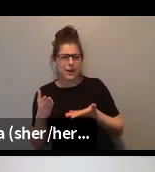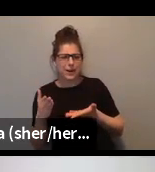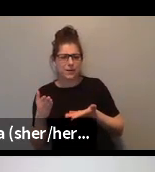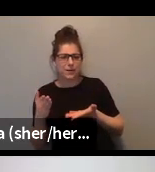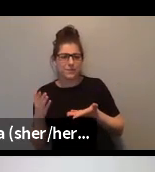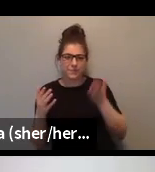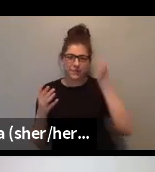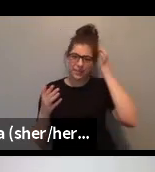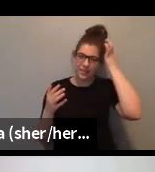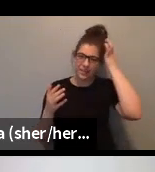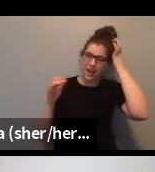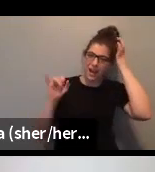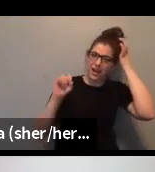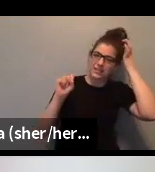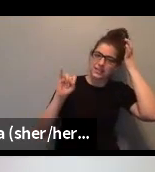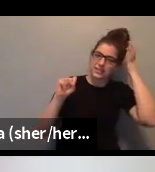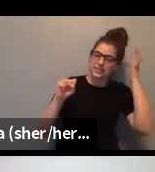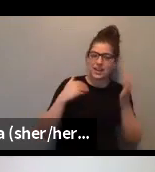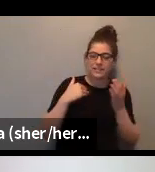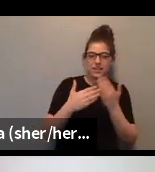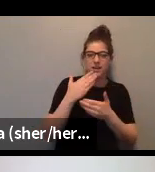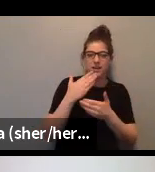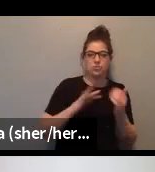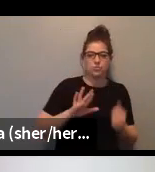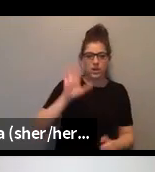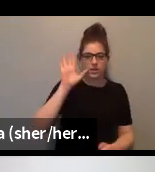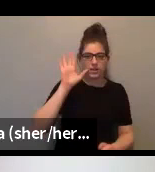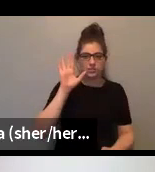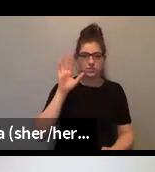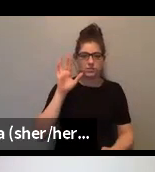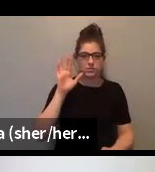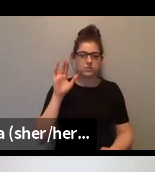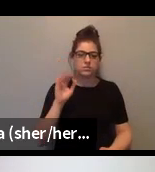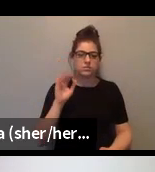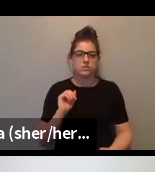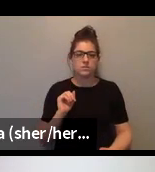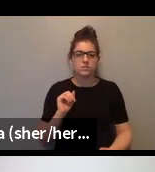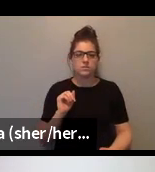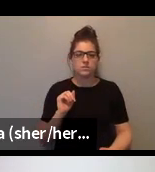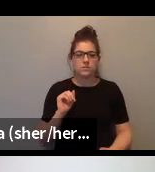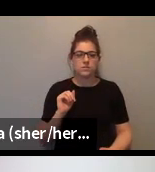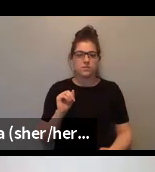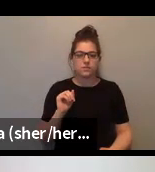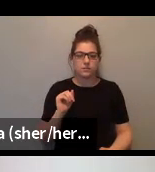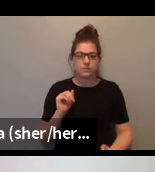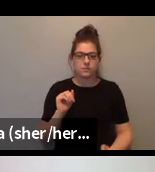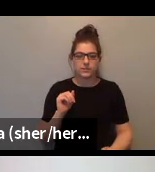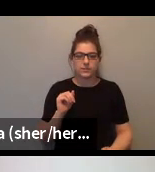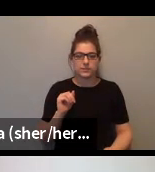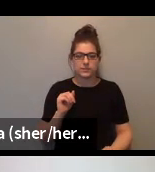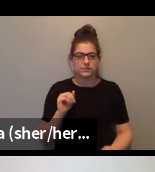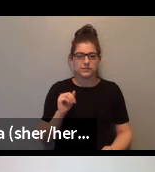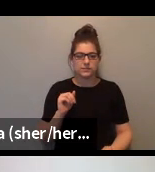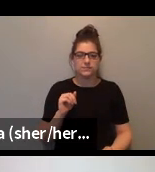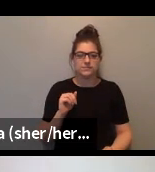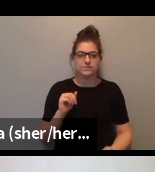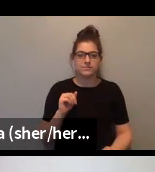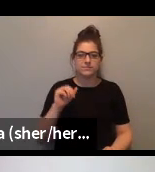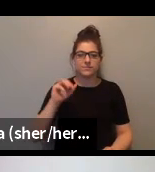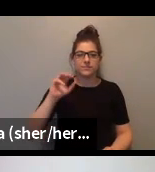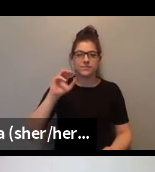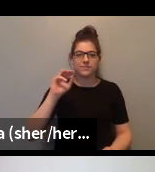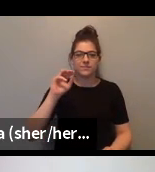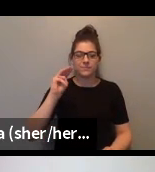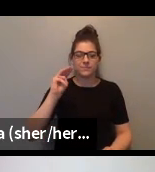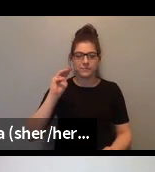raised. Isis will be next. Yes, she asked it. Miguel, you got it. Go for it. Jillian asked